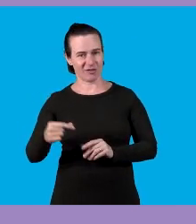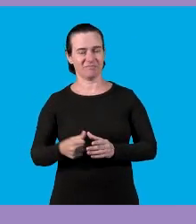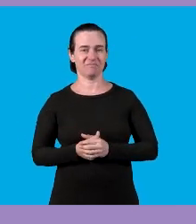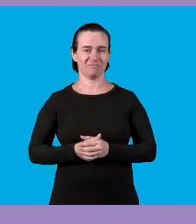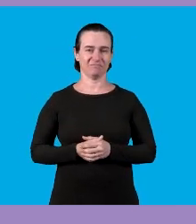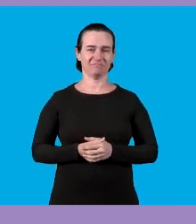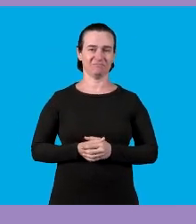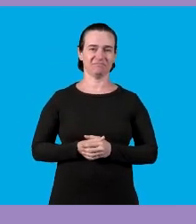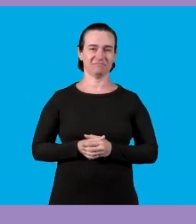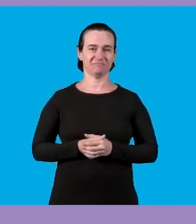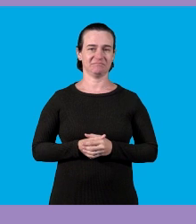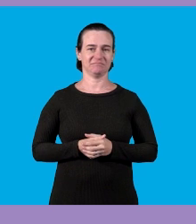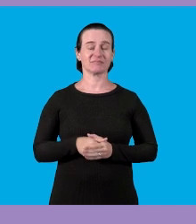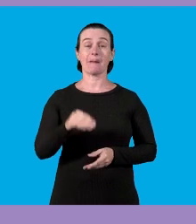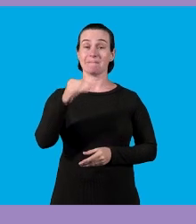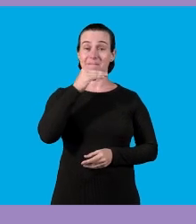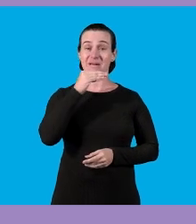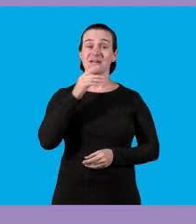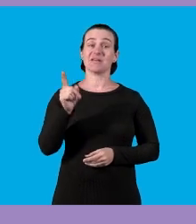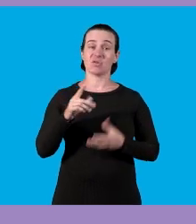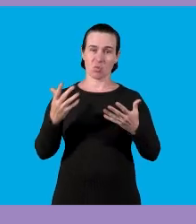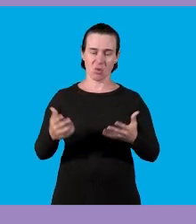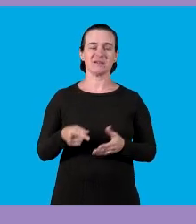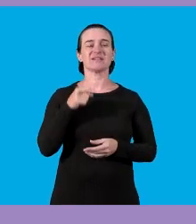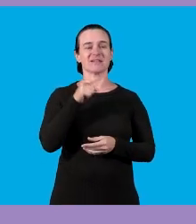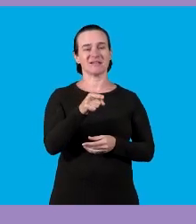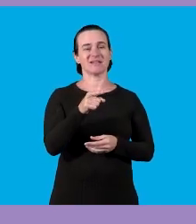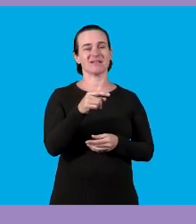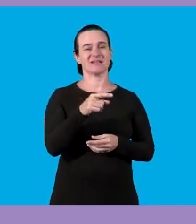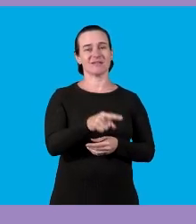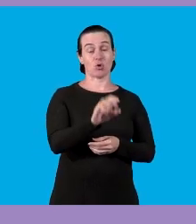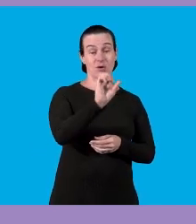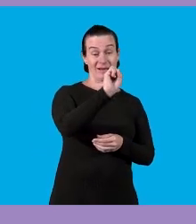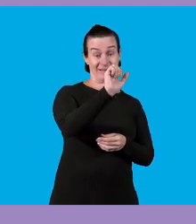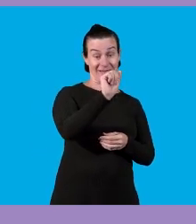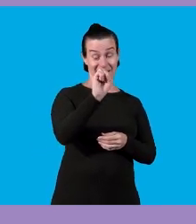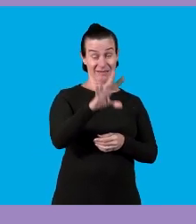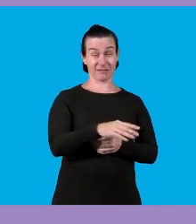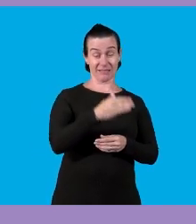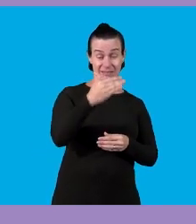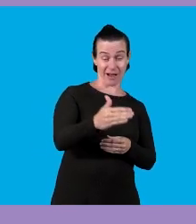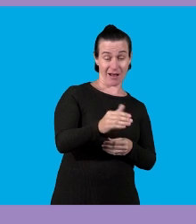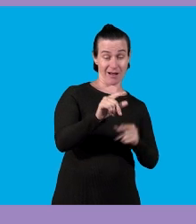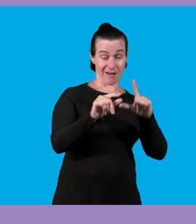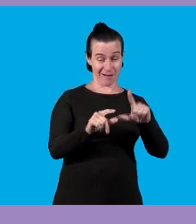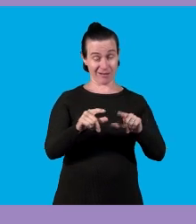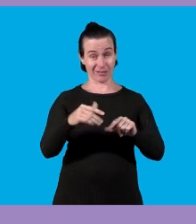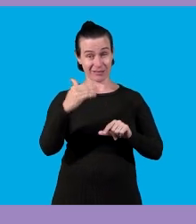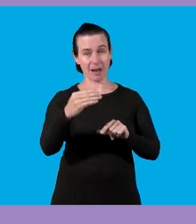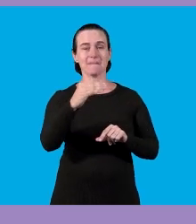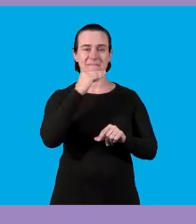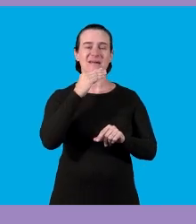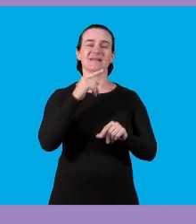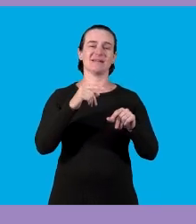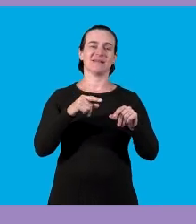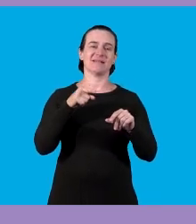included angle and another side, and therefore that would be the reason for the second pair of triangles